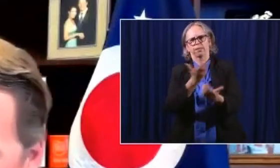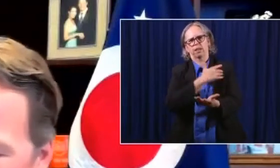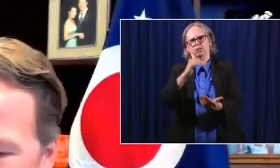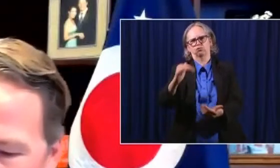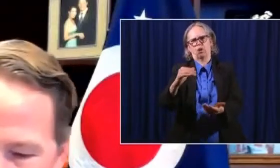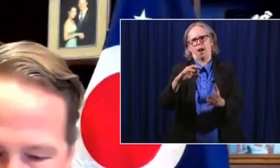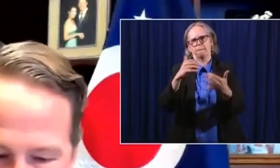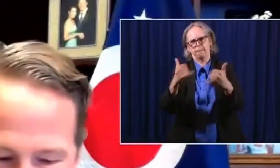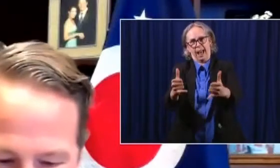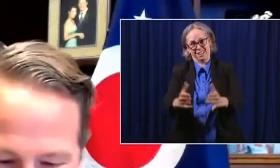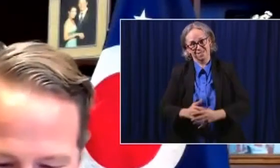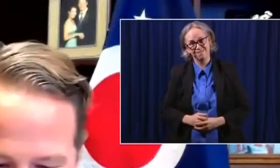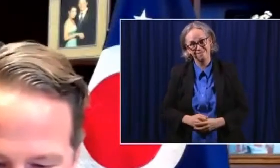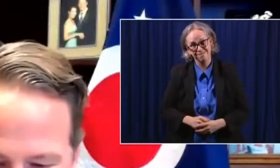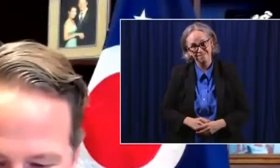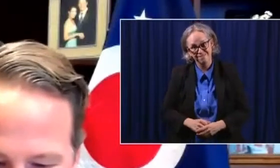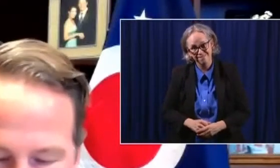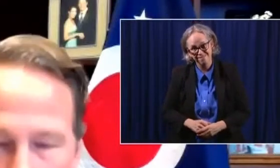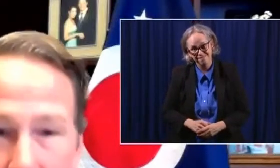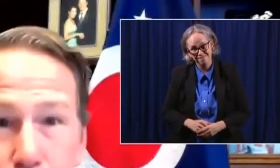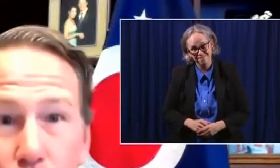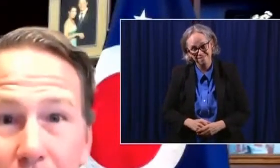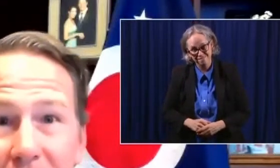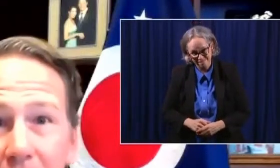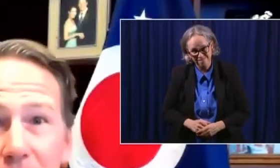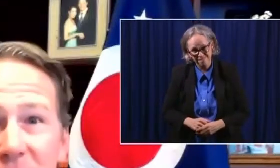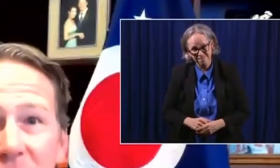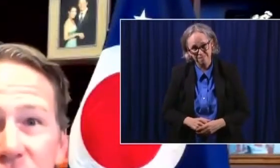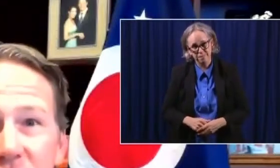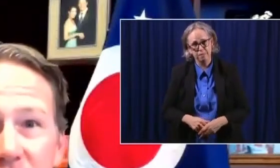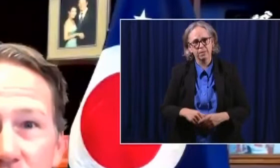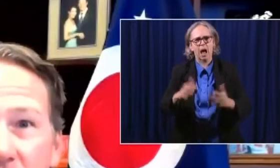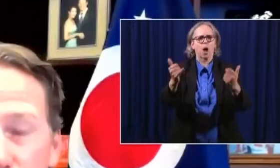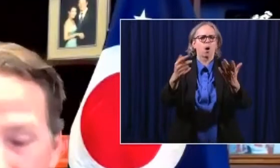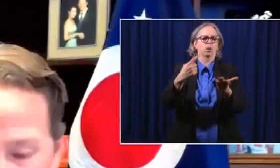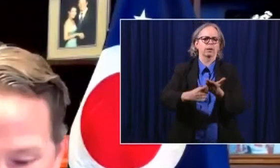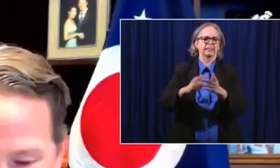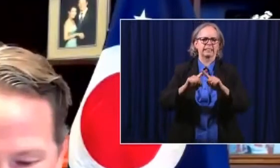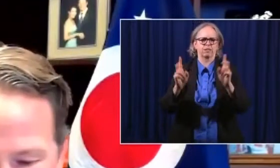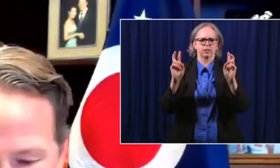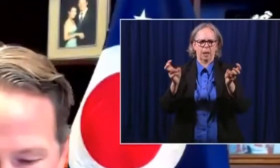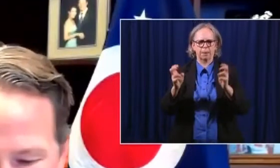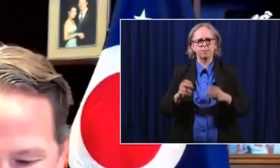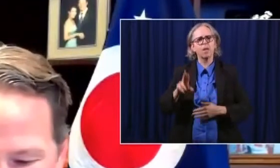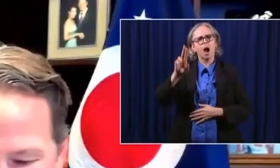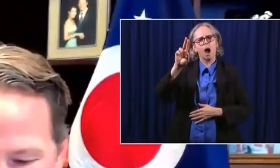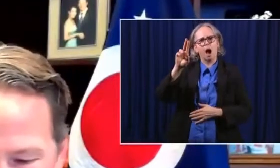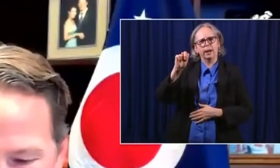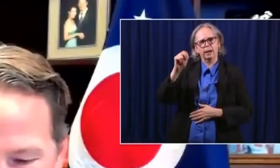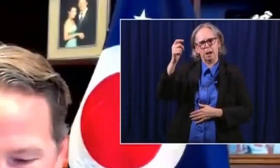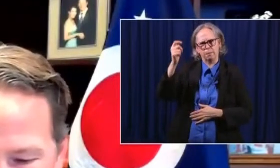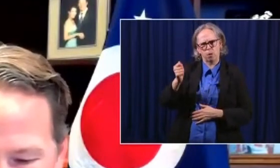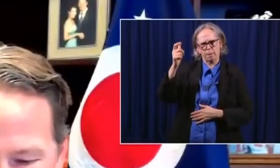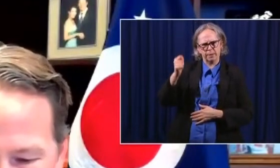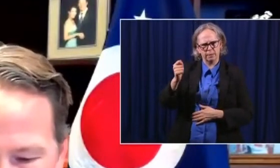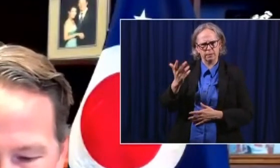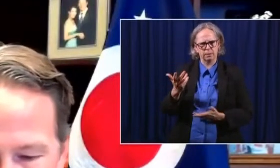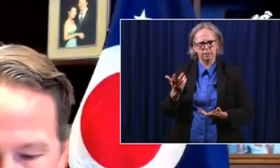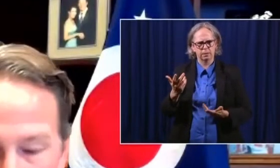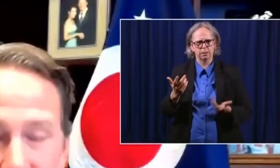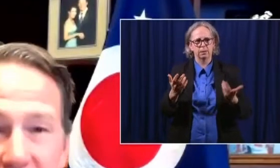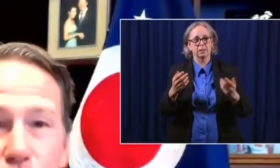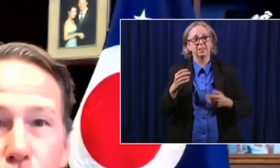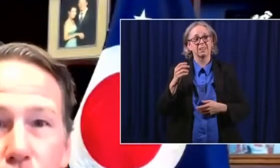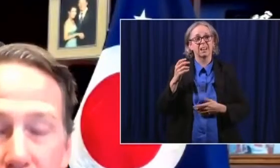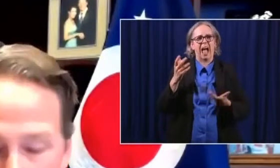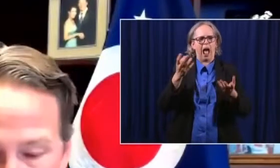Additionally, we'll talk a little bit about unemployment compensation and the lost wages provisions that we've been working on.